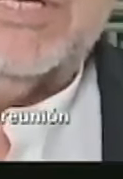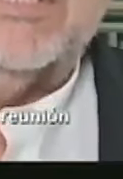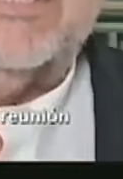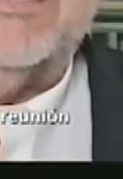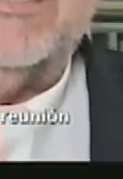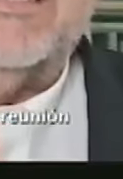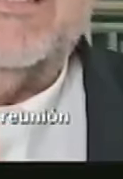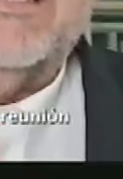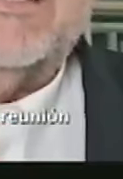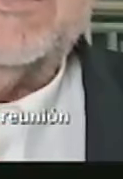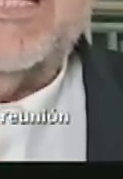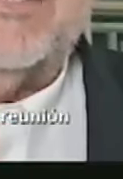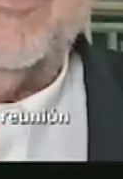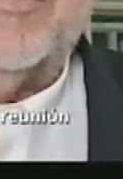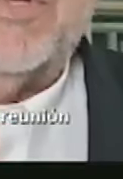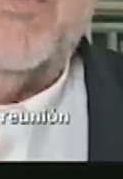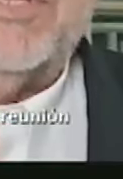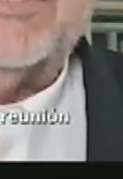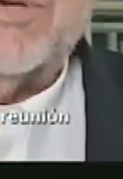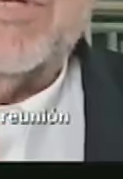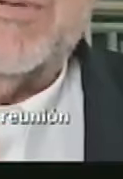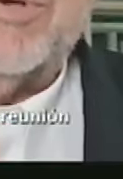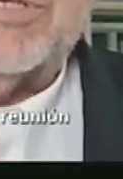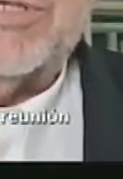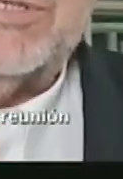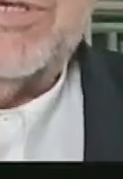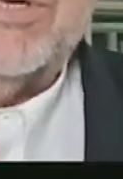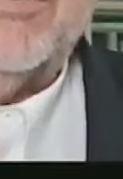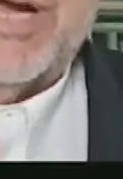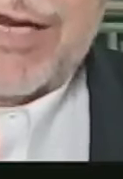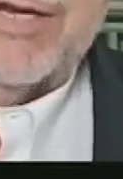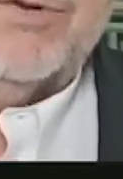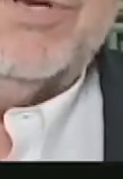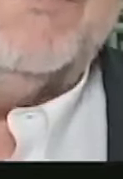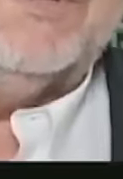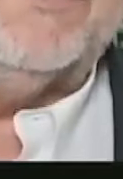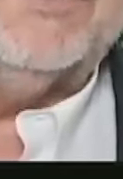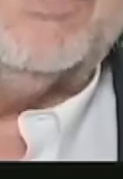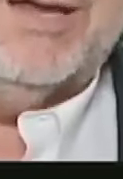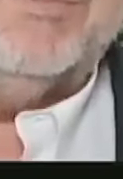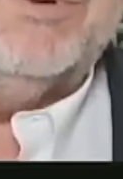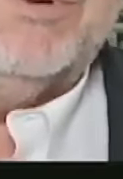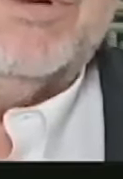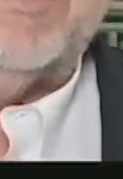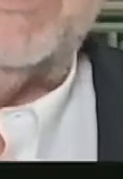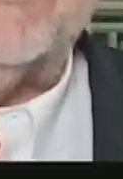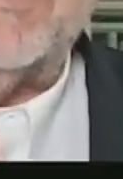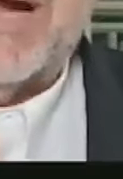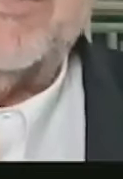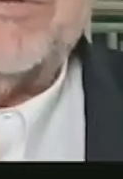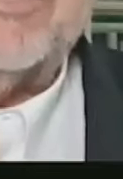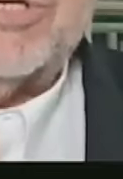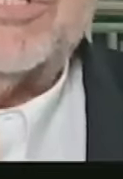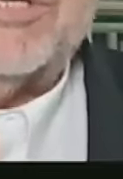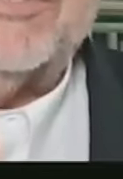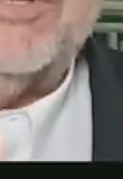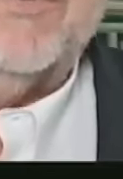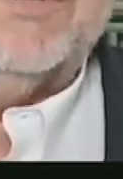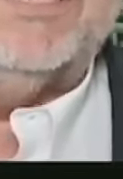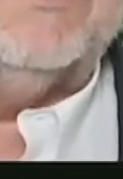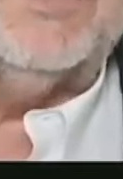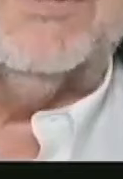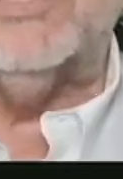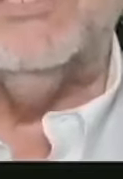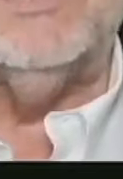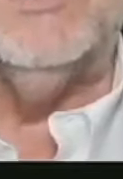and recently in the CELAC European Union Summit in Brussels, we had included for the first time the matter of reparatory justice